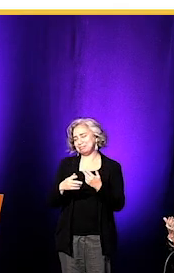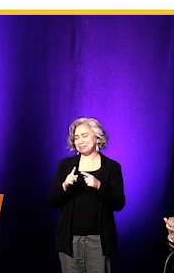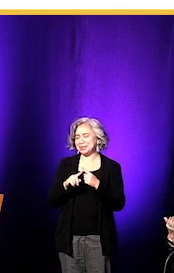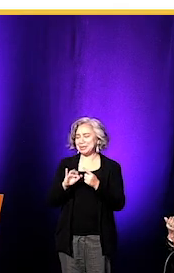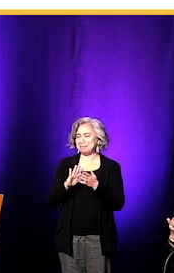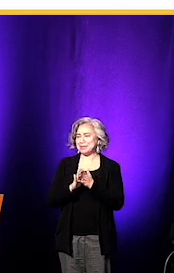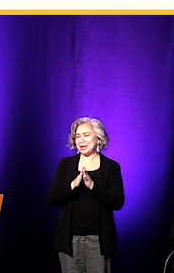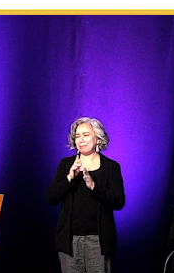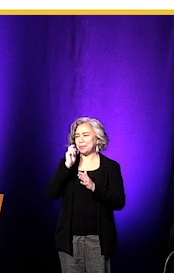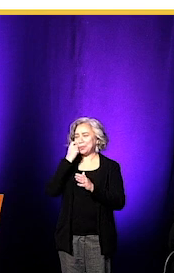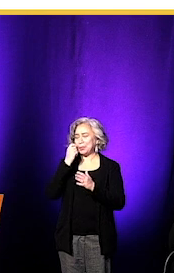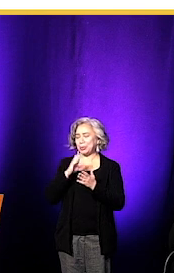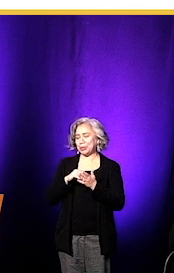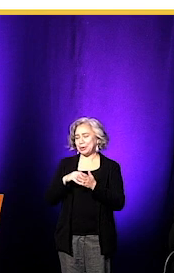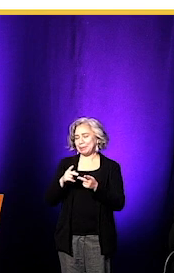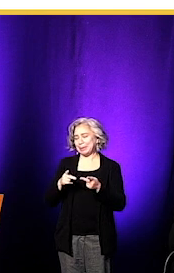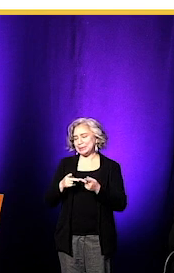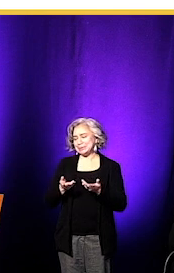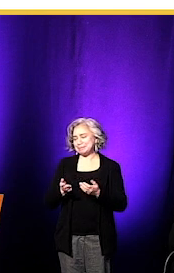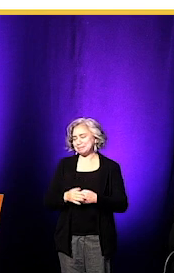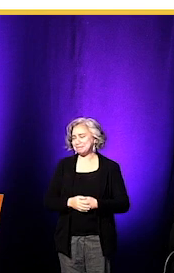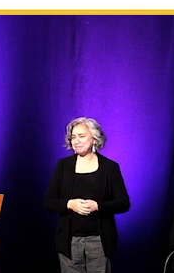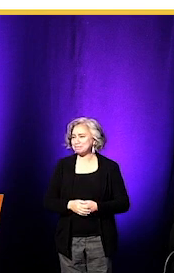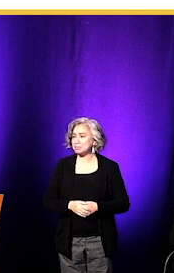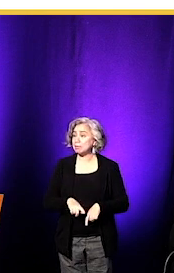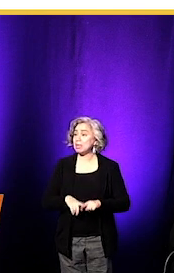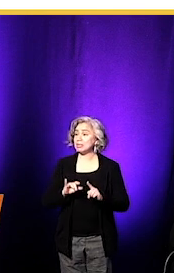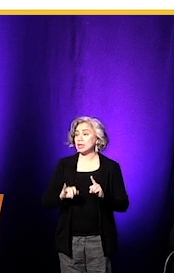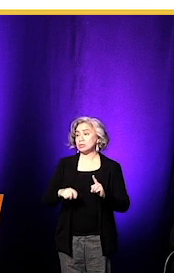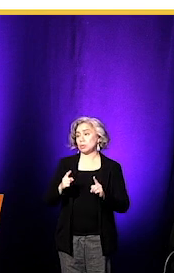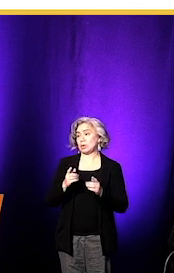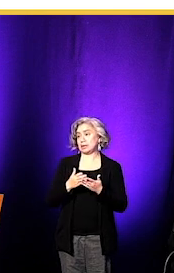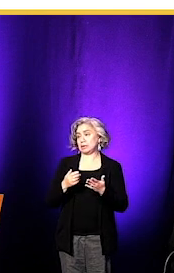right? So I think that's one of the things that we can learn is that